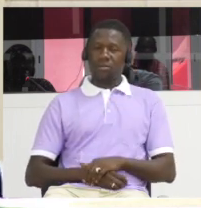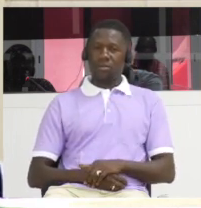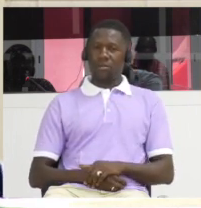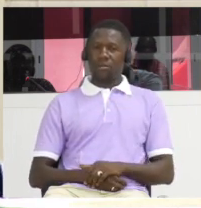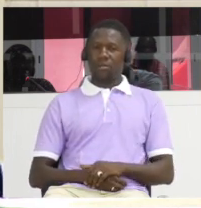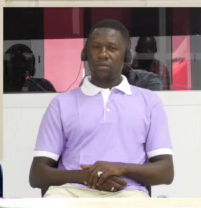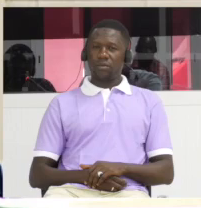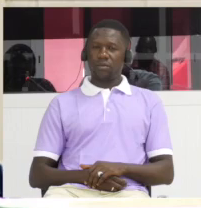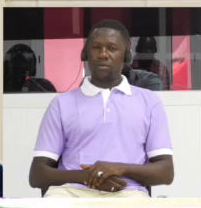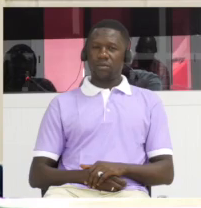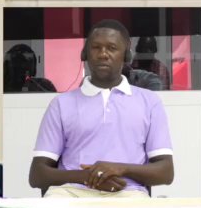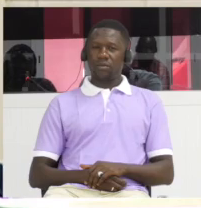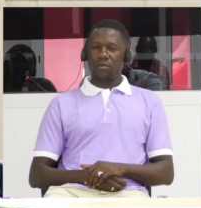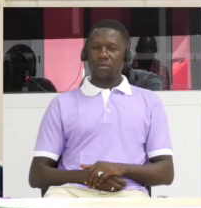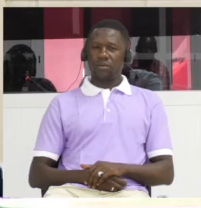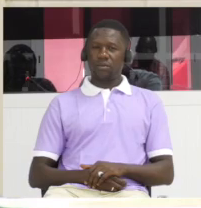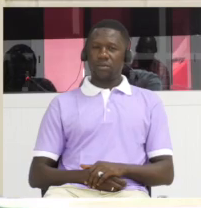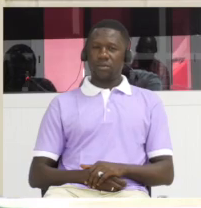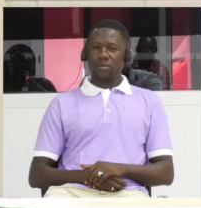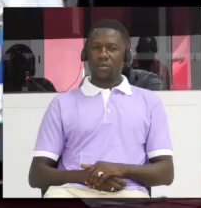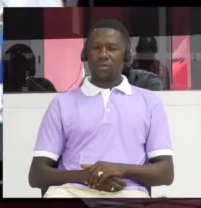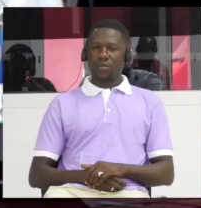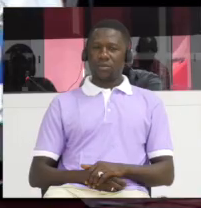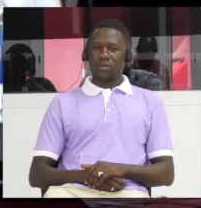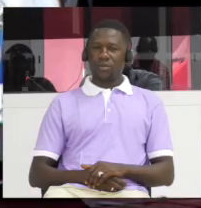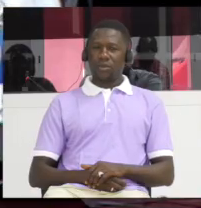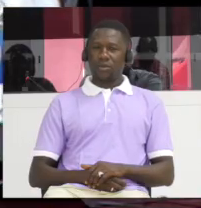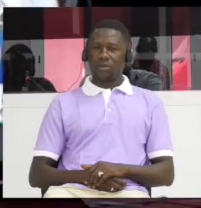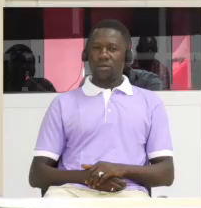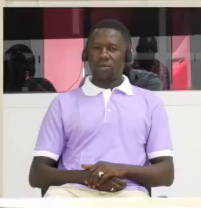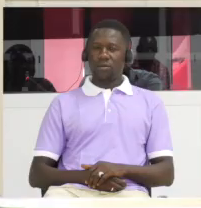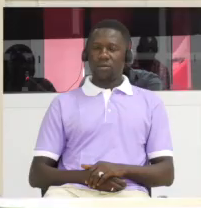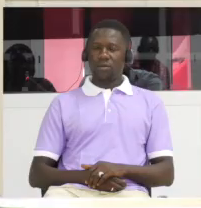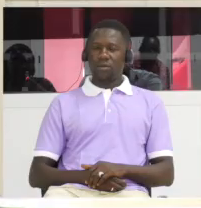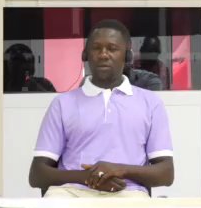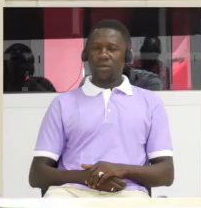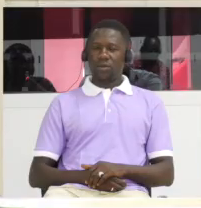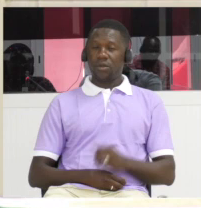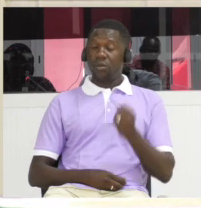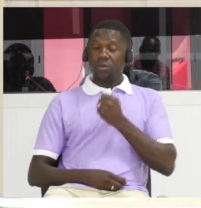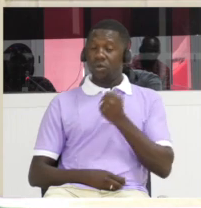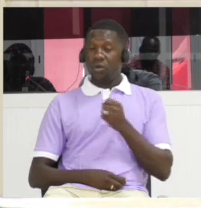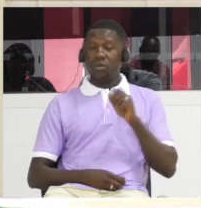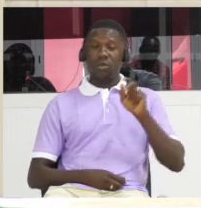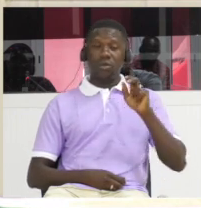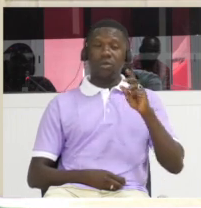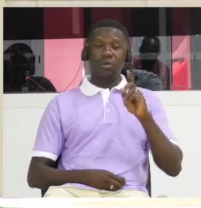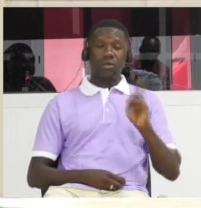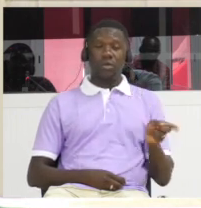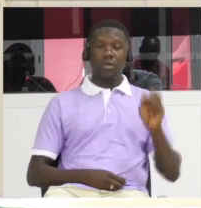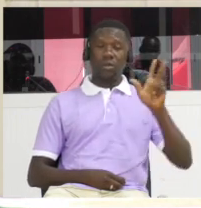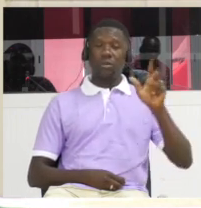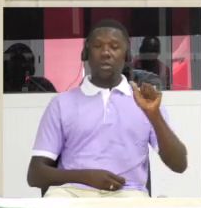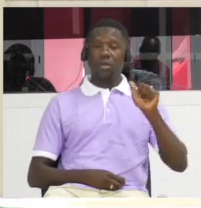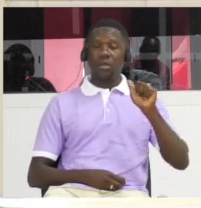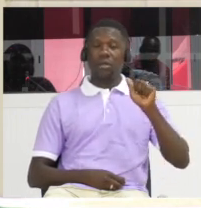maker, you know. Who was the known coup maker? Guardabe. I think he had involved himself in